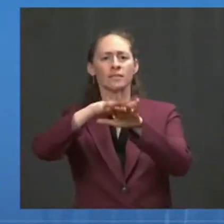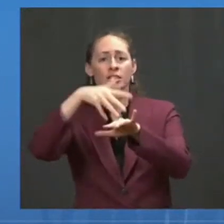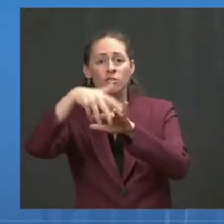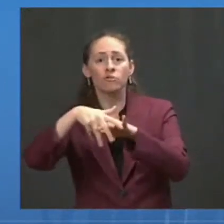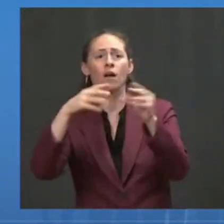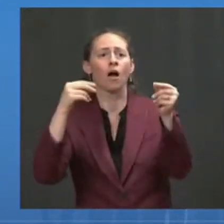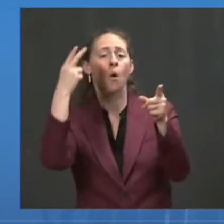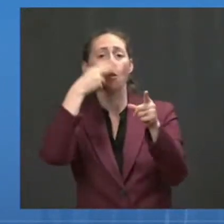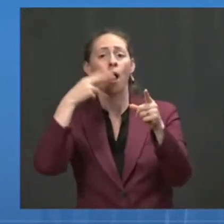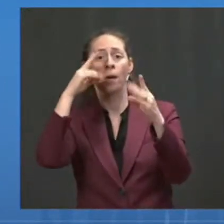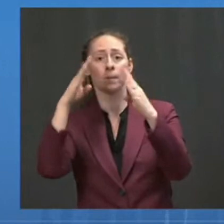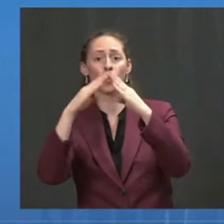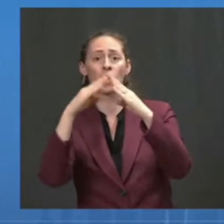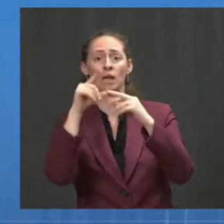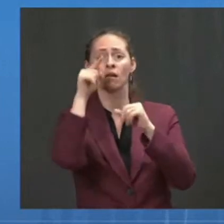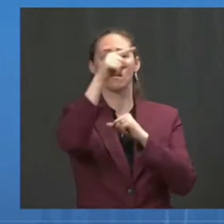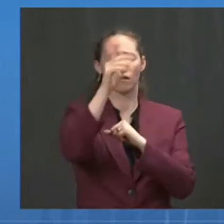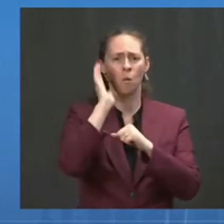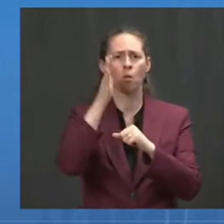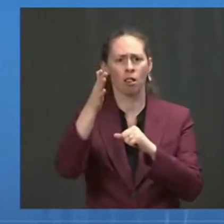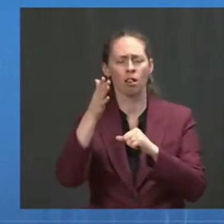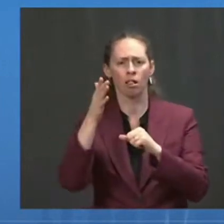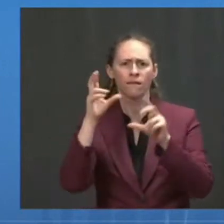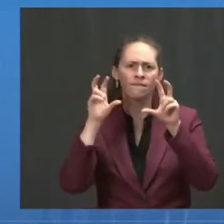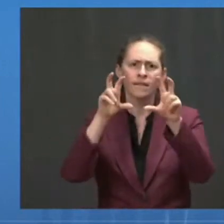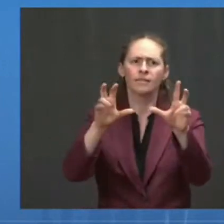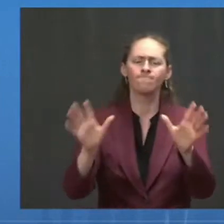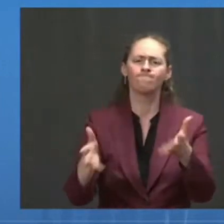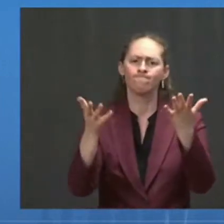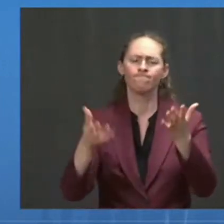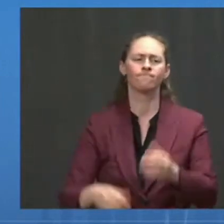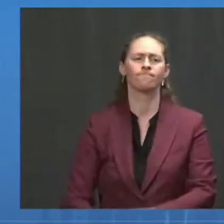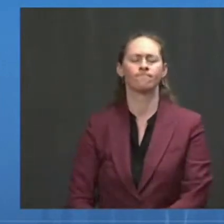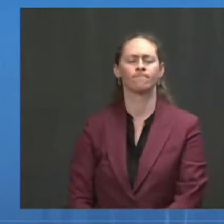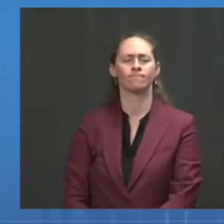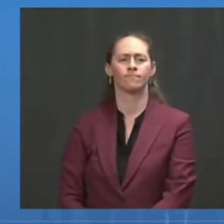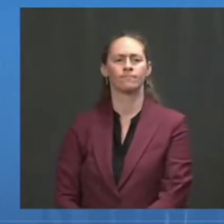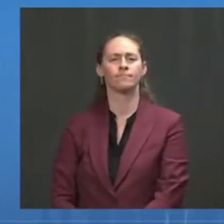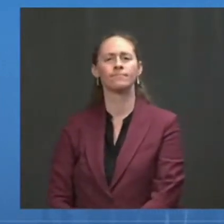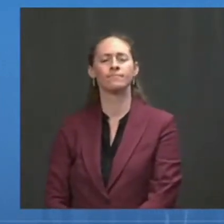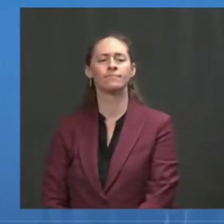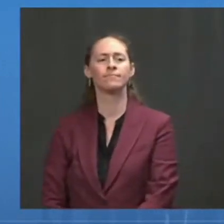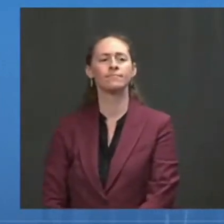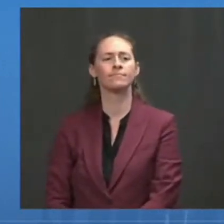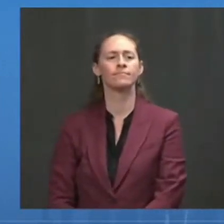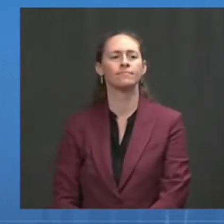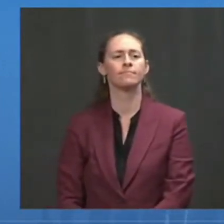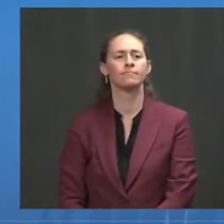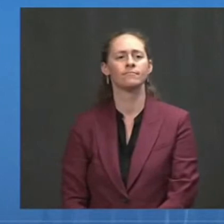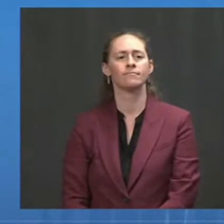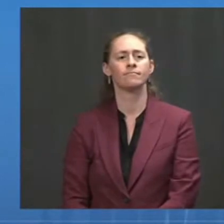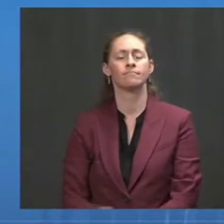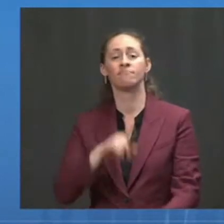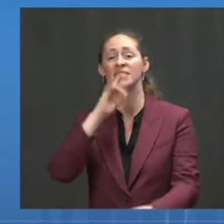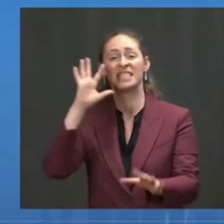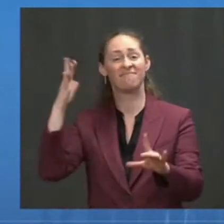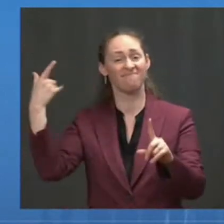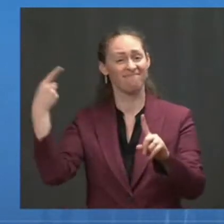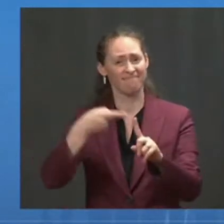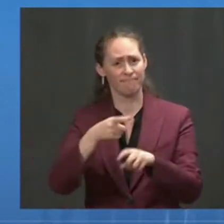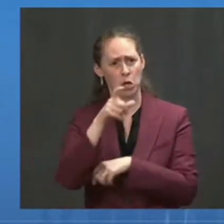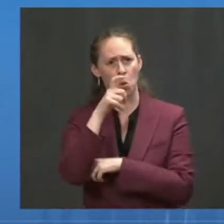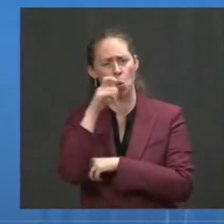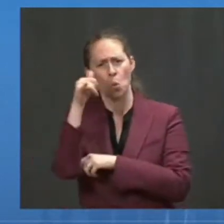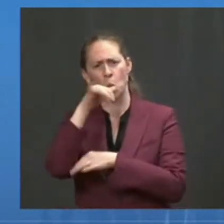powerful. And many of the incredible partners doing this work are health centers. This is National Health Center Week.